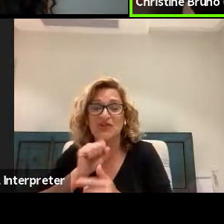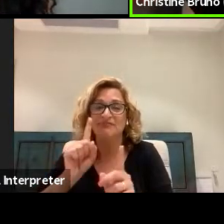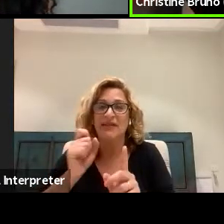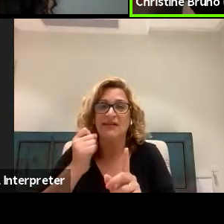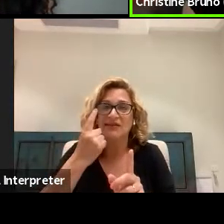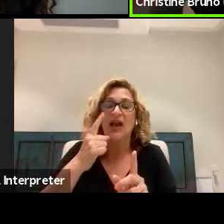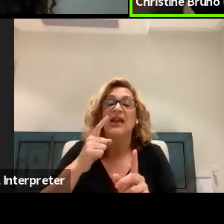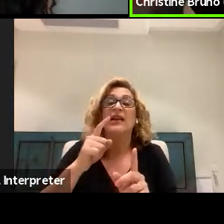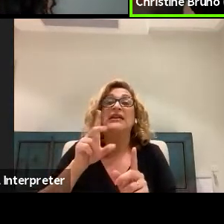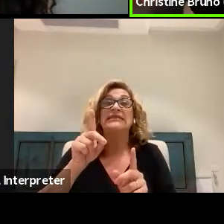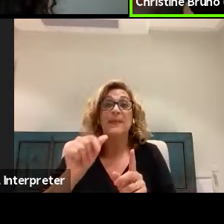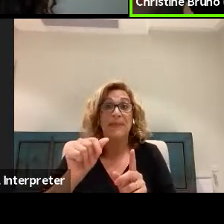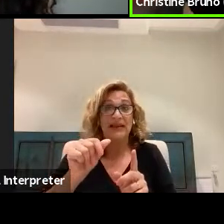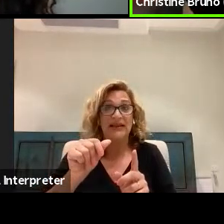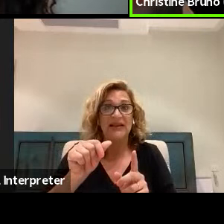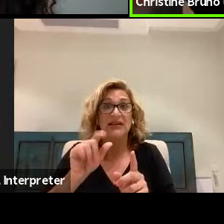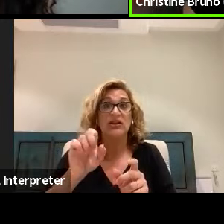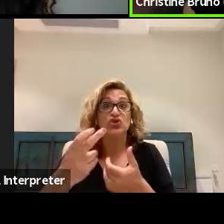at any time.